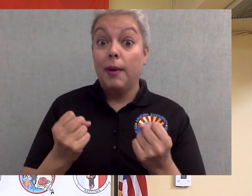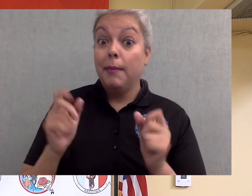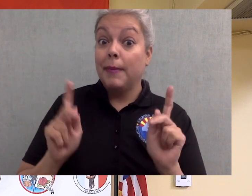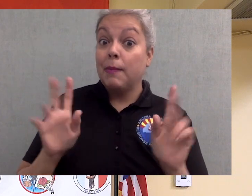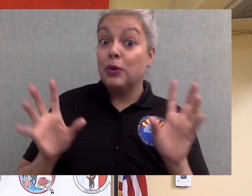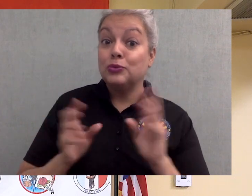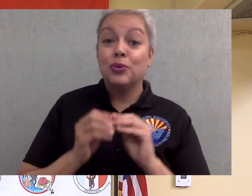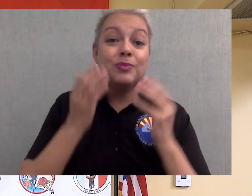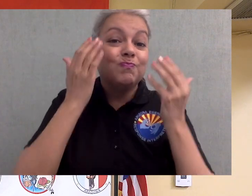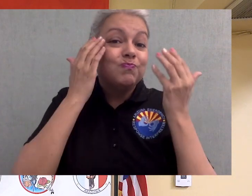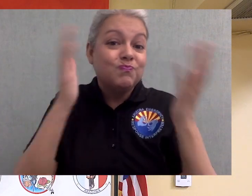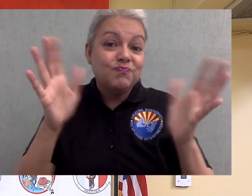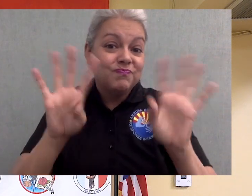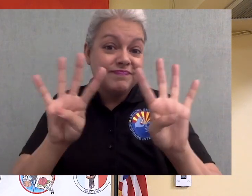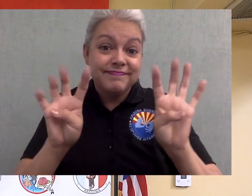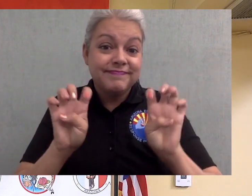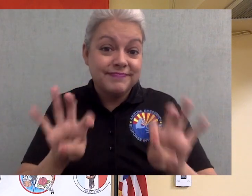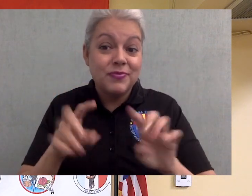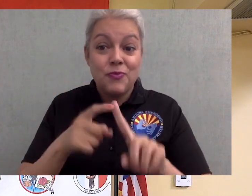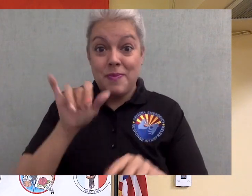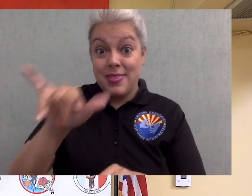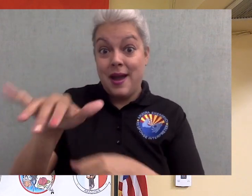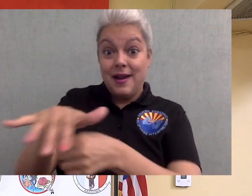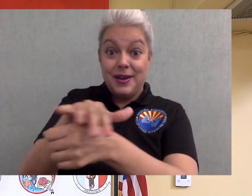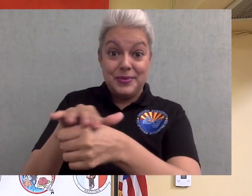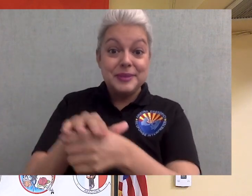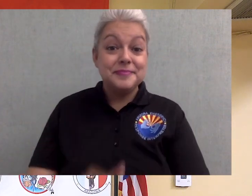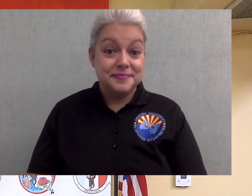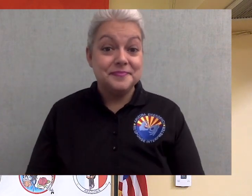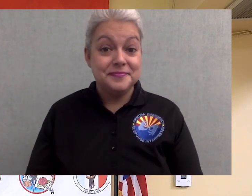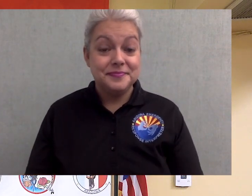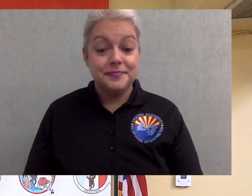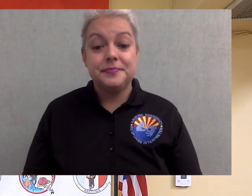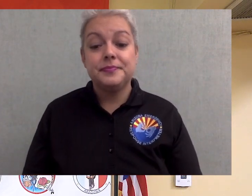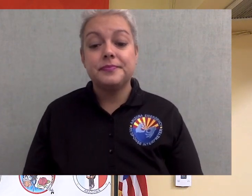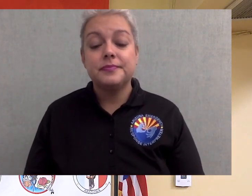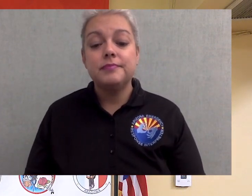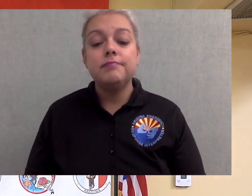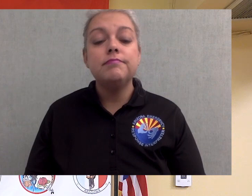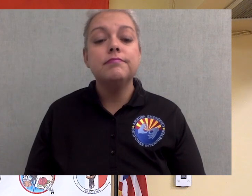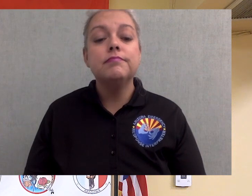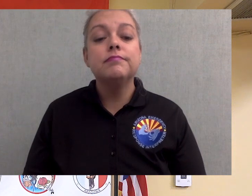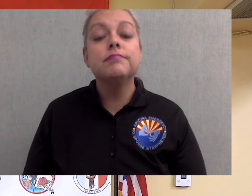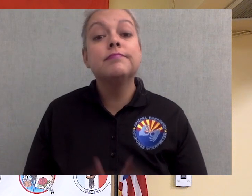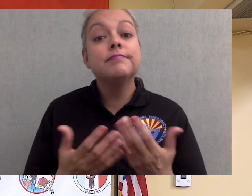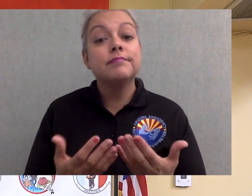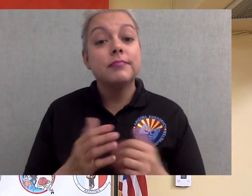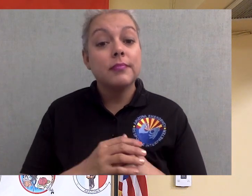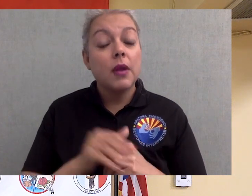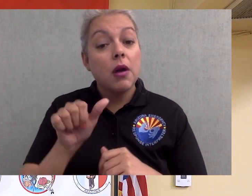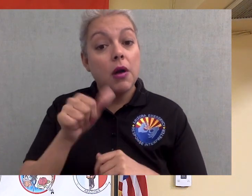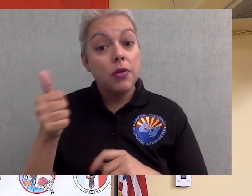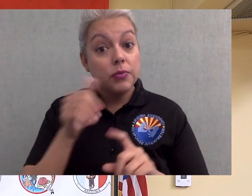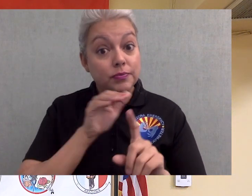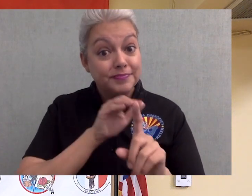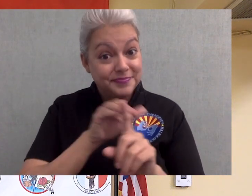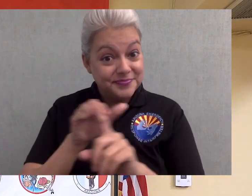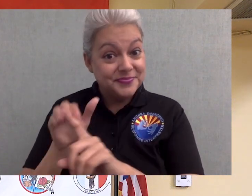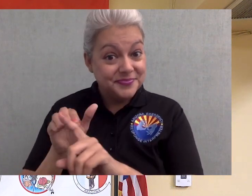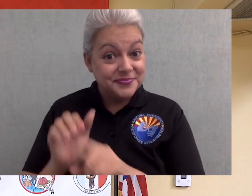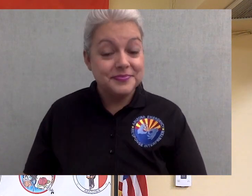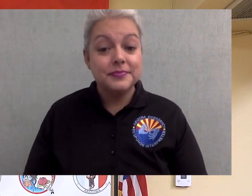recovered cases from up in the Guadalupe area. One other thing I'd like to remind everybody of is